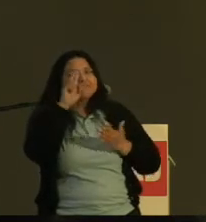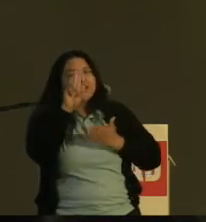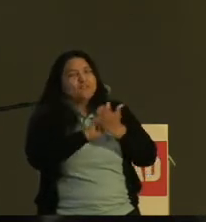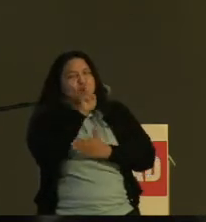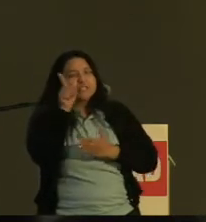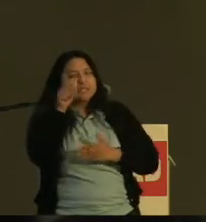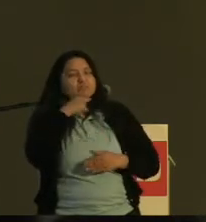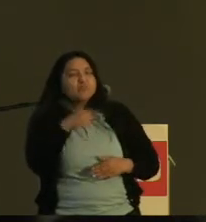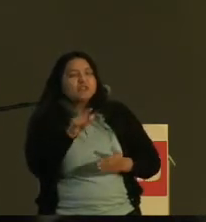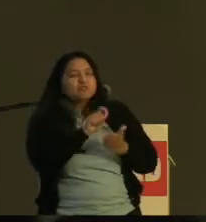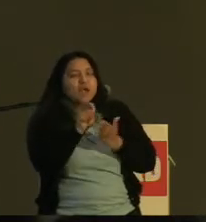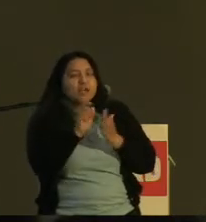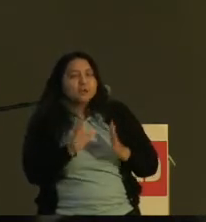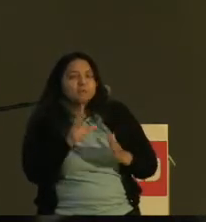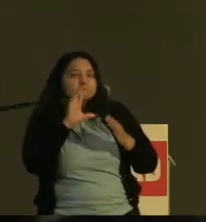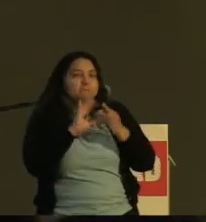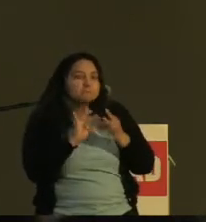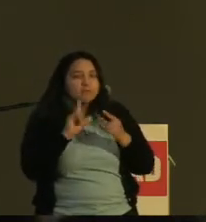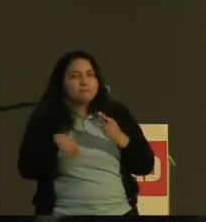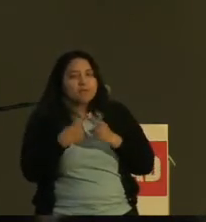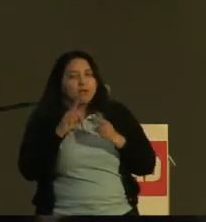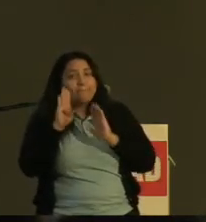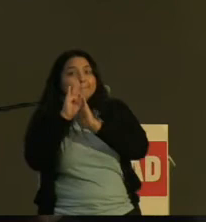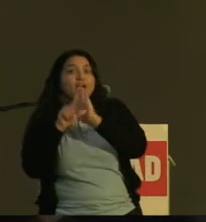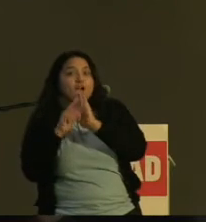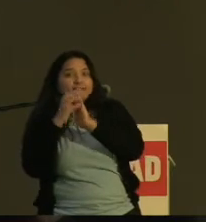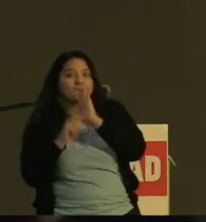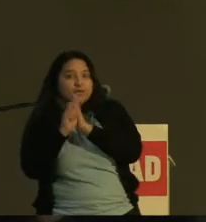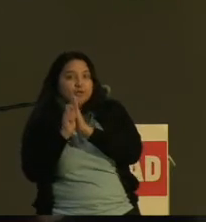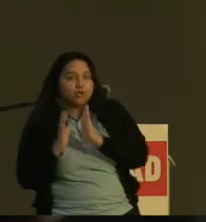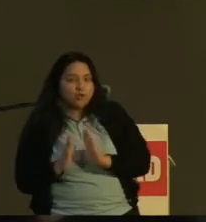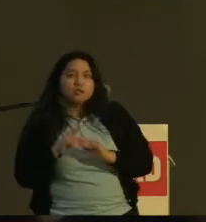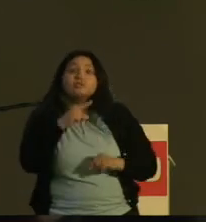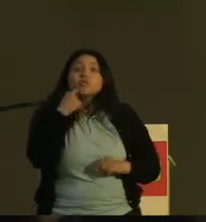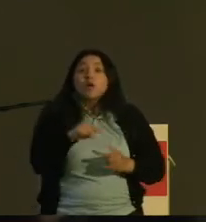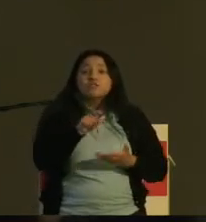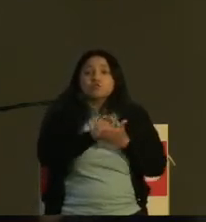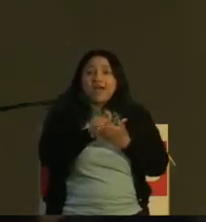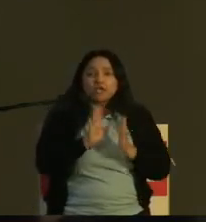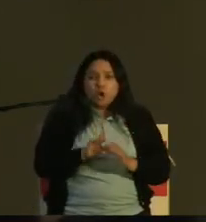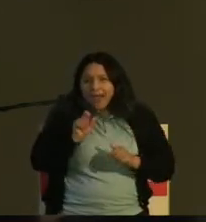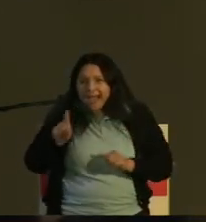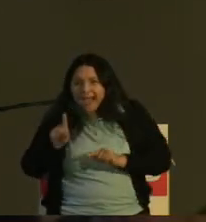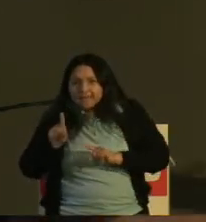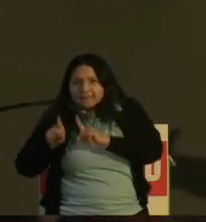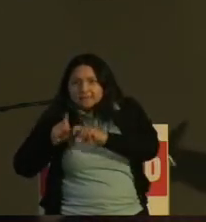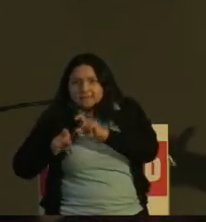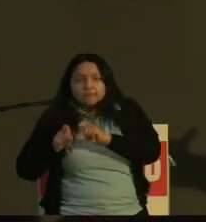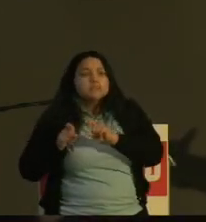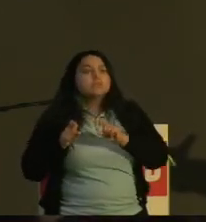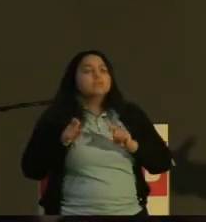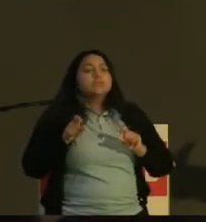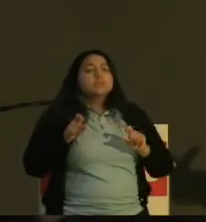writer and his biographer, and the Russian writer was asked a question about his life. And he turned to